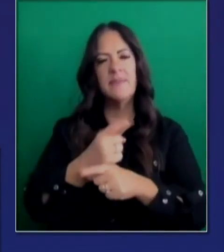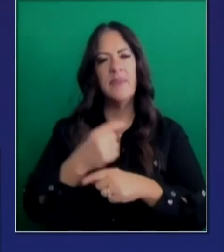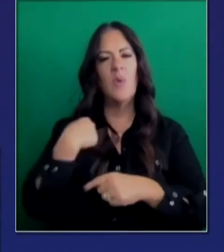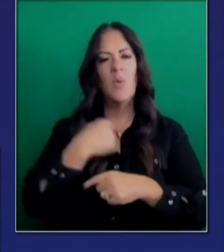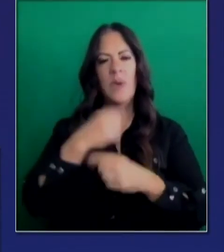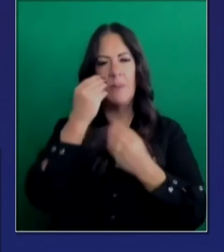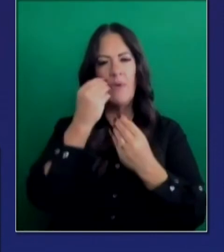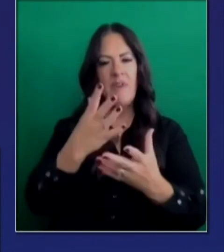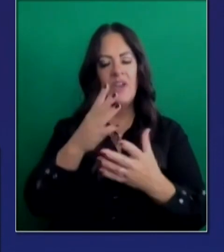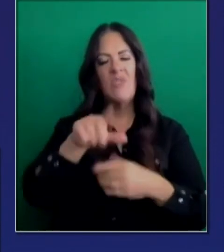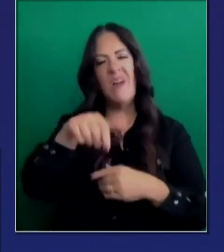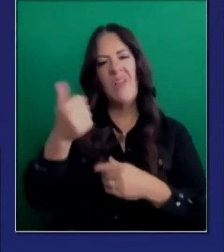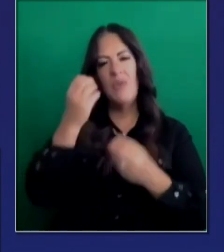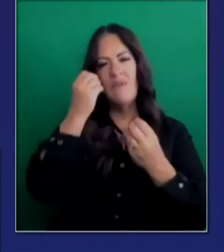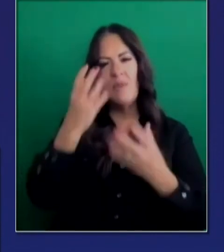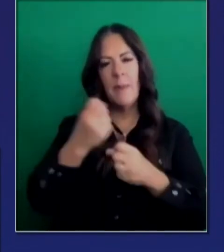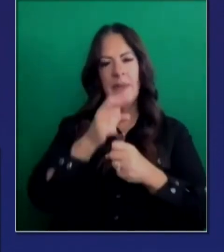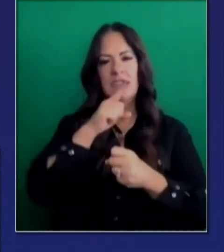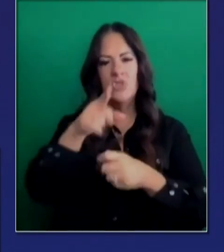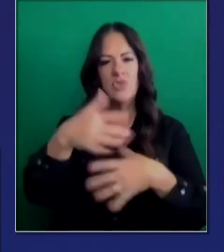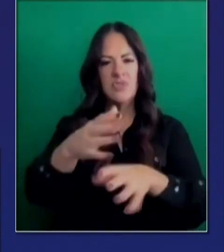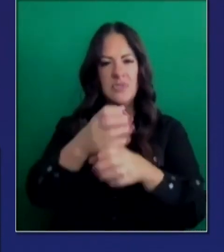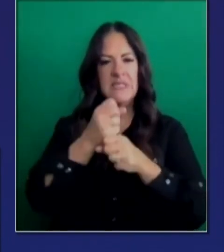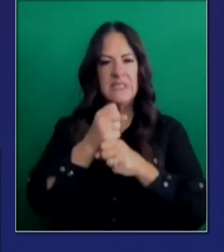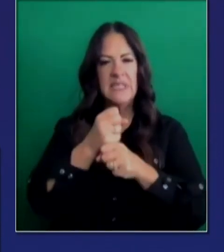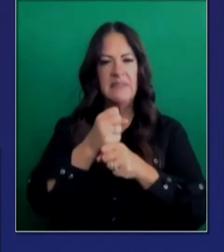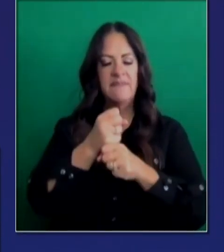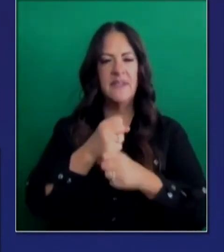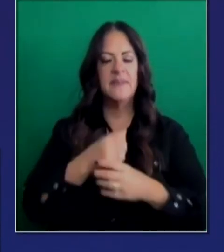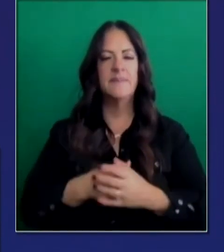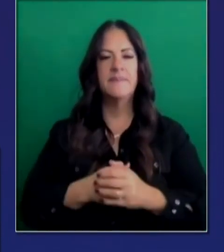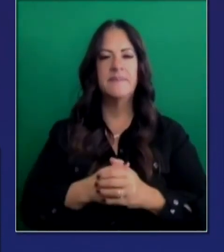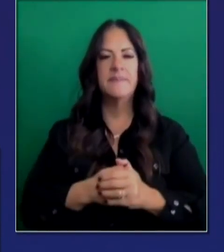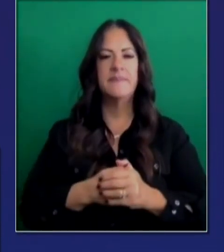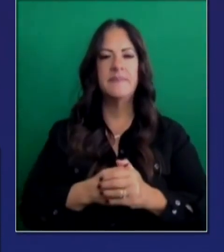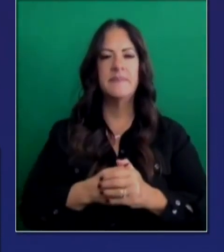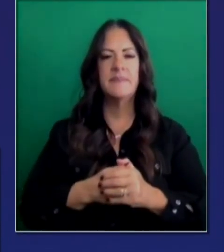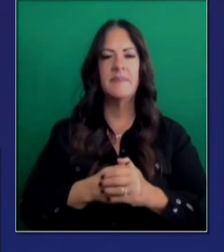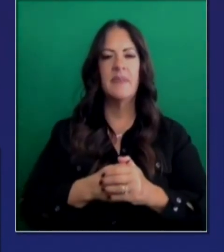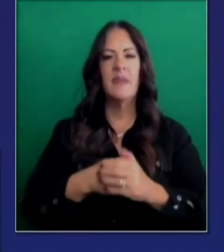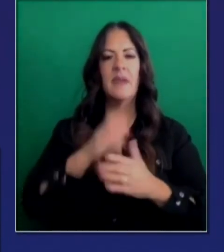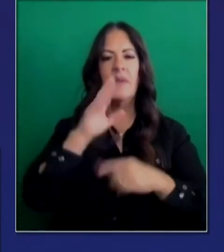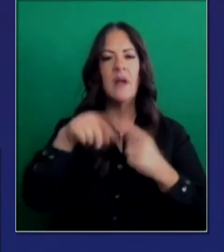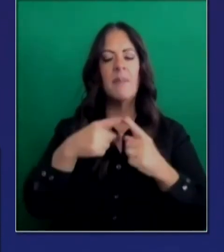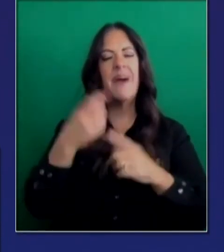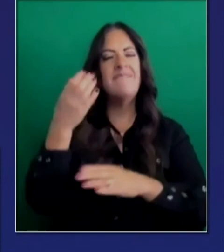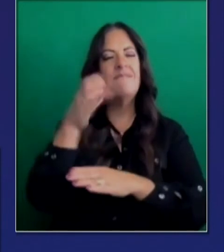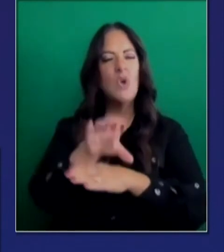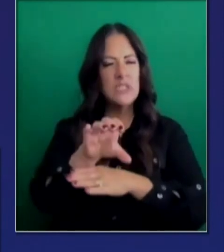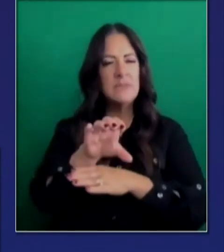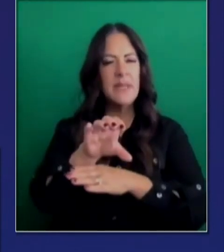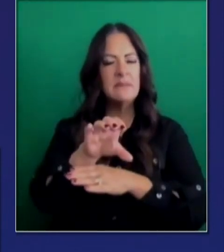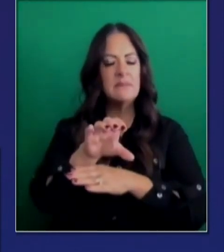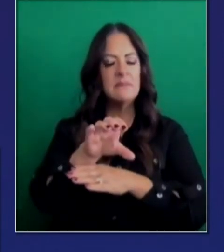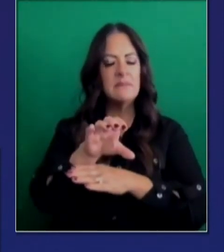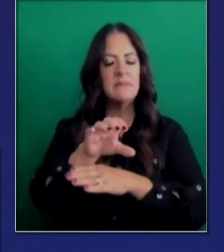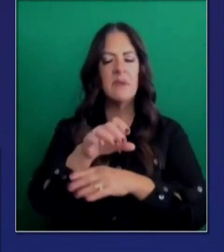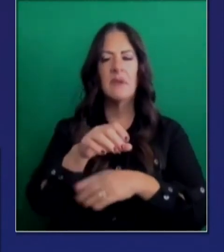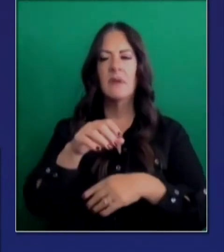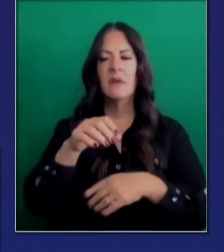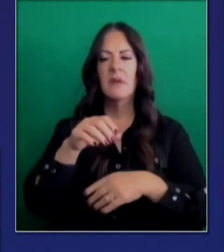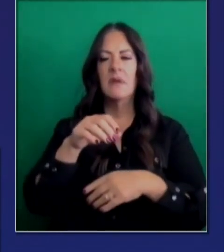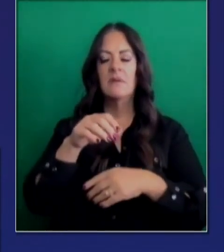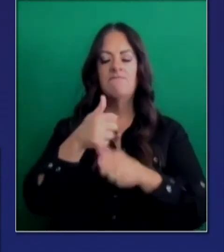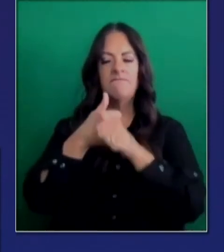Make sure you receive it. You should be receiving it momentarily about the enforcement that we've done over the course of the last number of months, and the fact